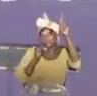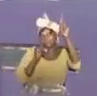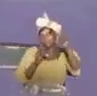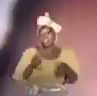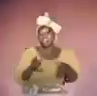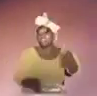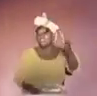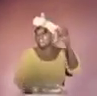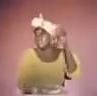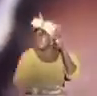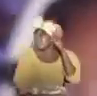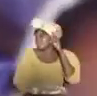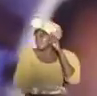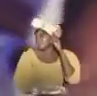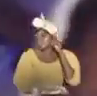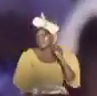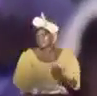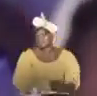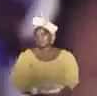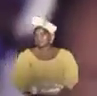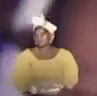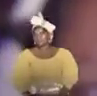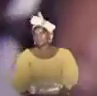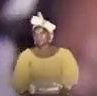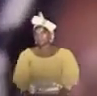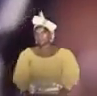Please listen. Please listen.